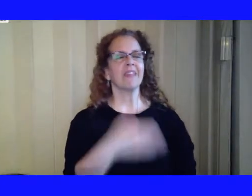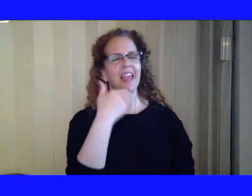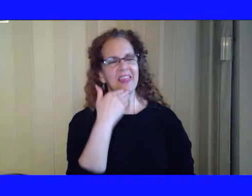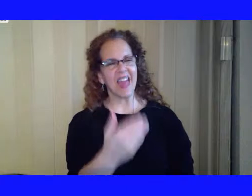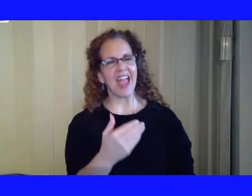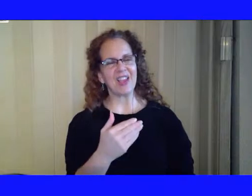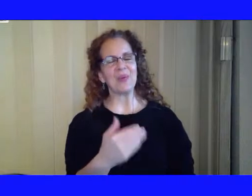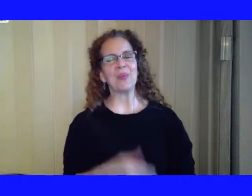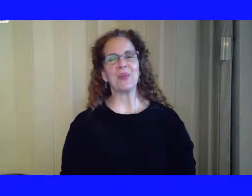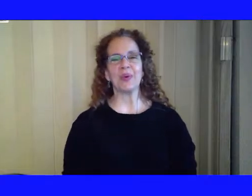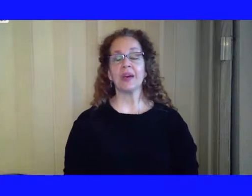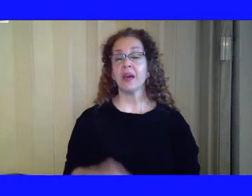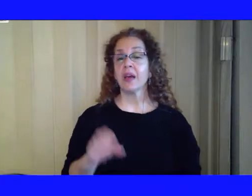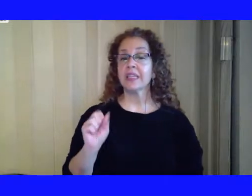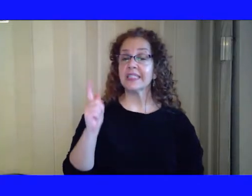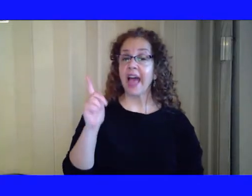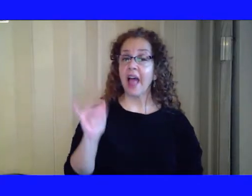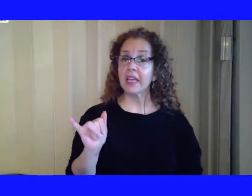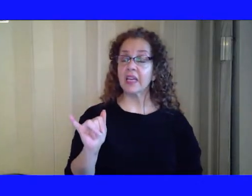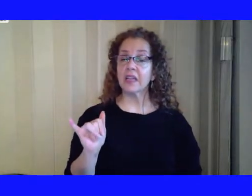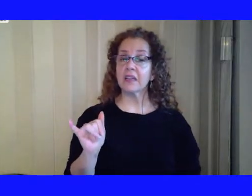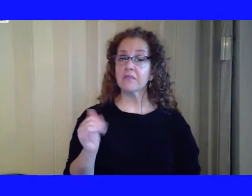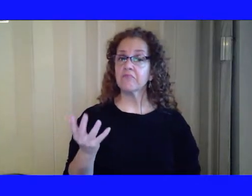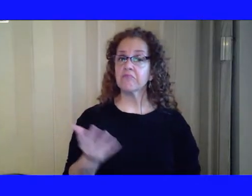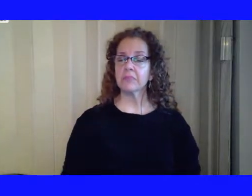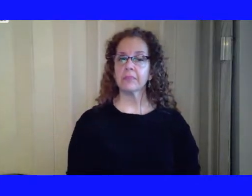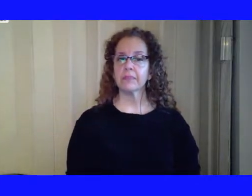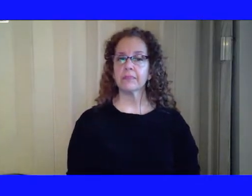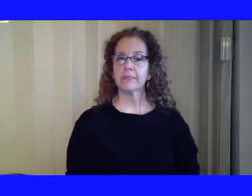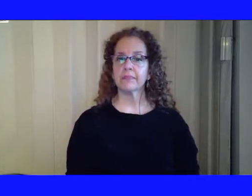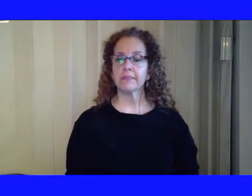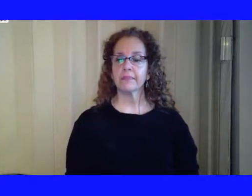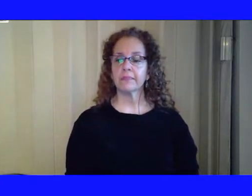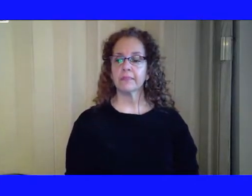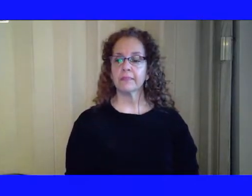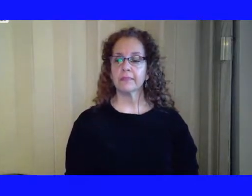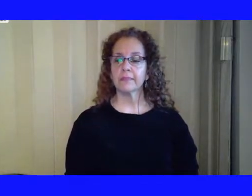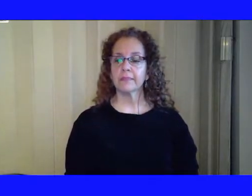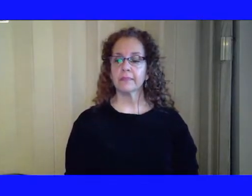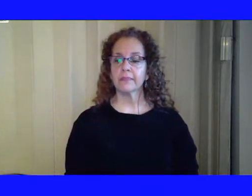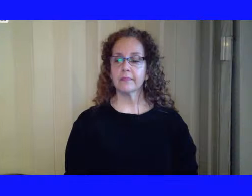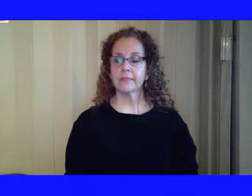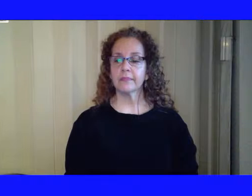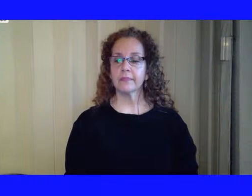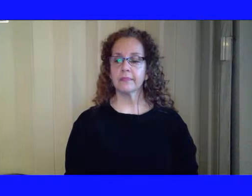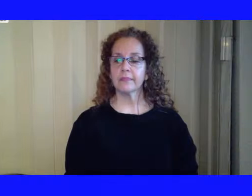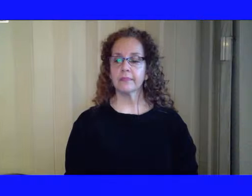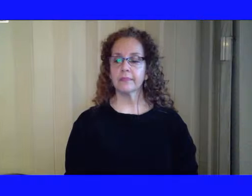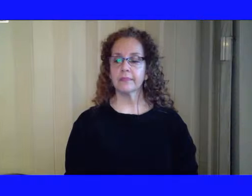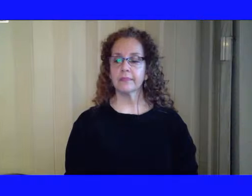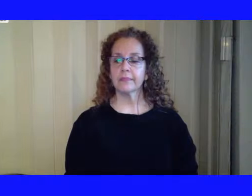been said by both Jose and Frida, this is incredible work. I think